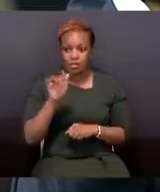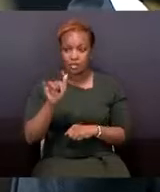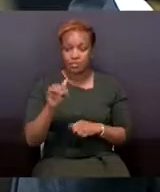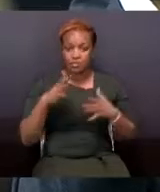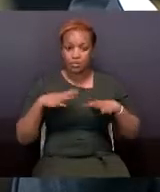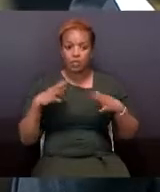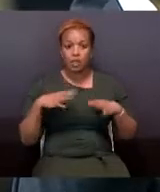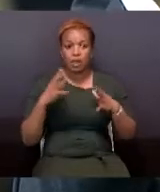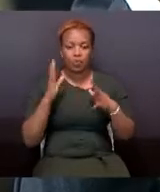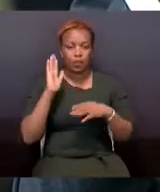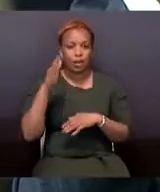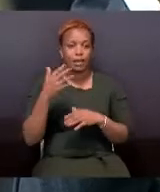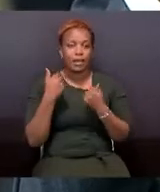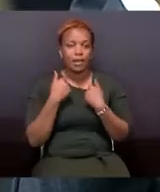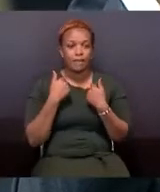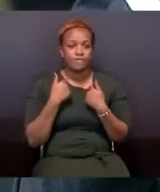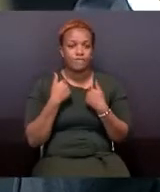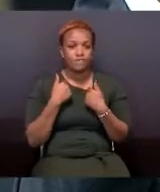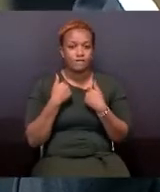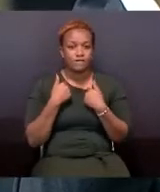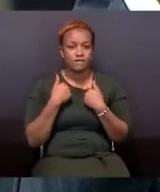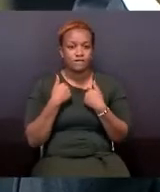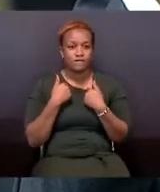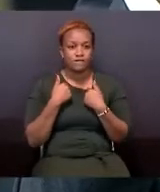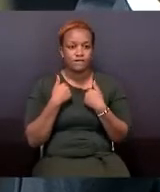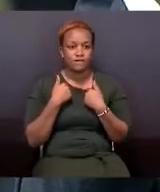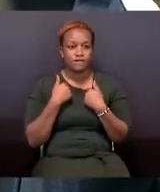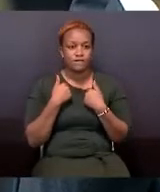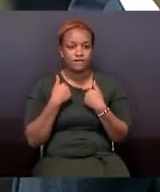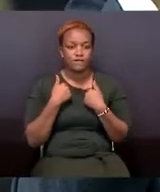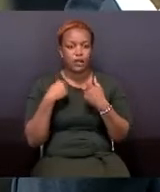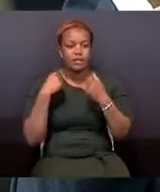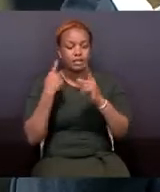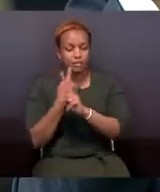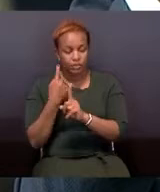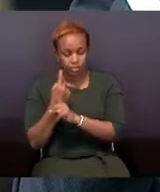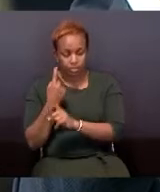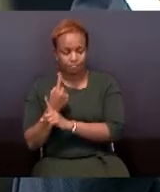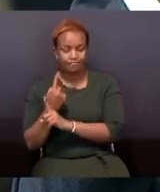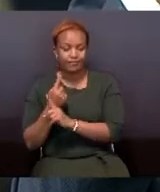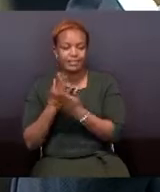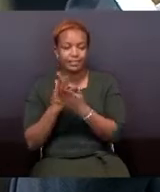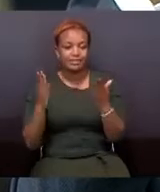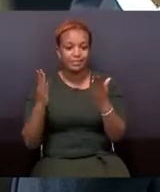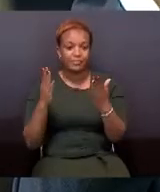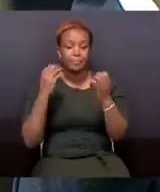going to start producing or have been doing so for many years for export.